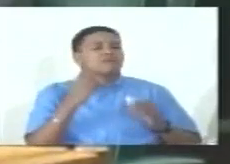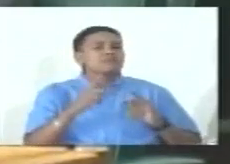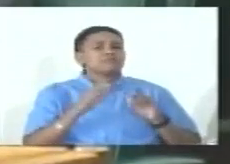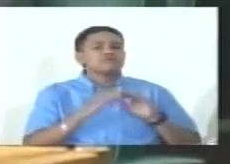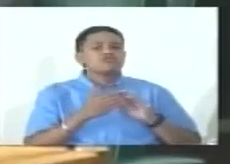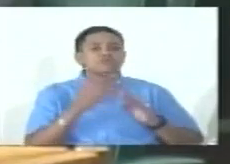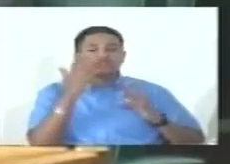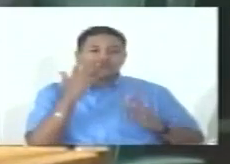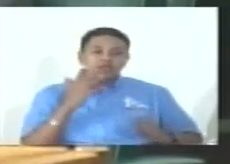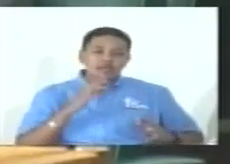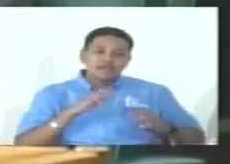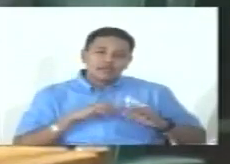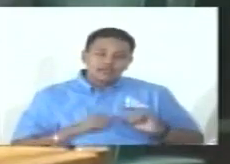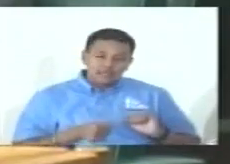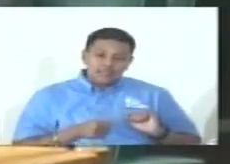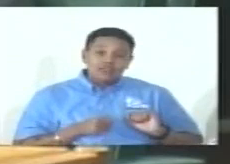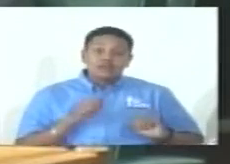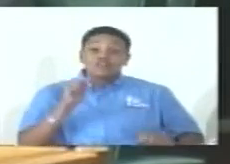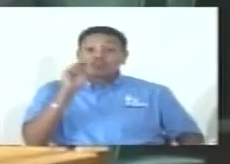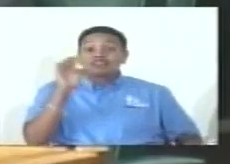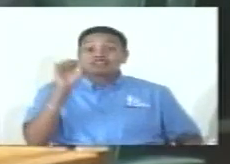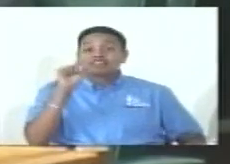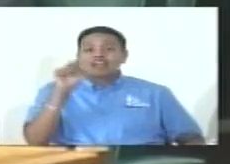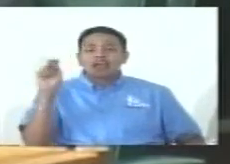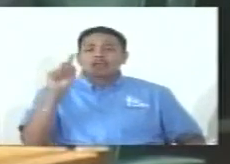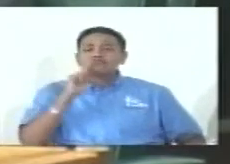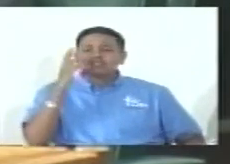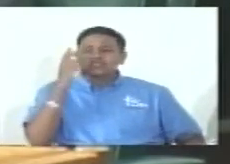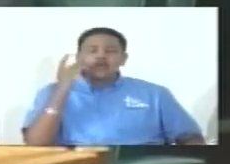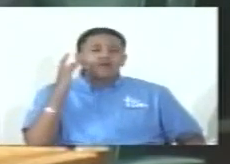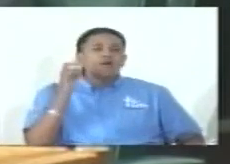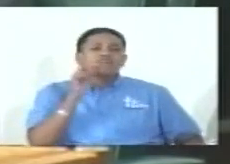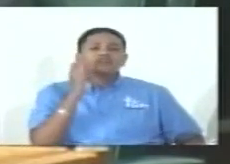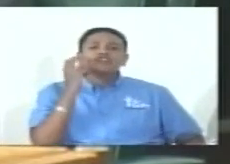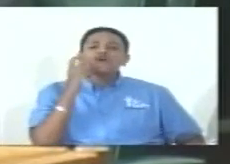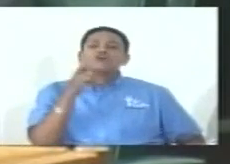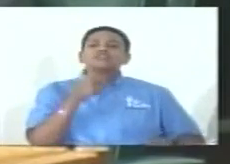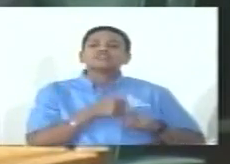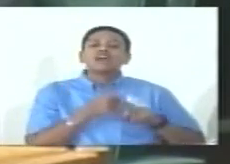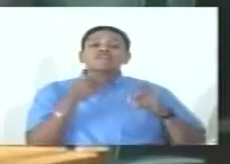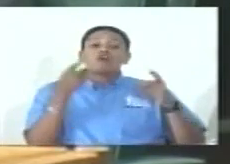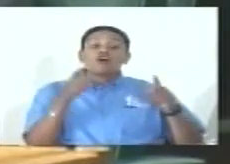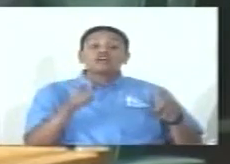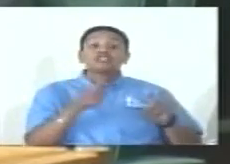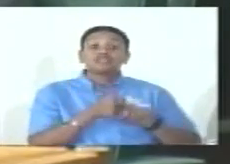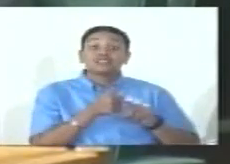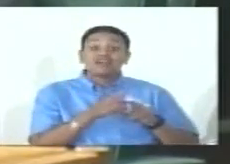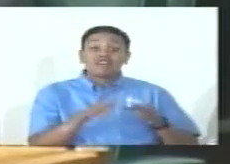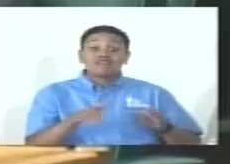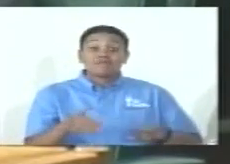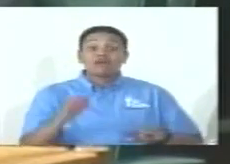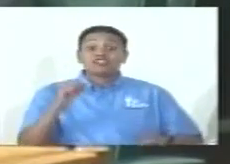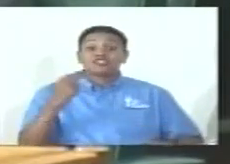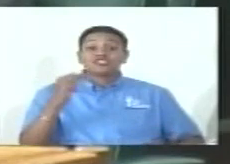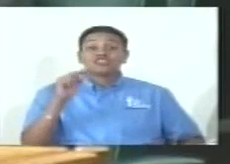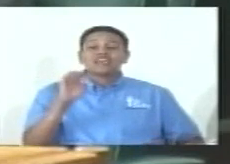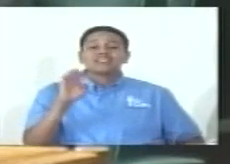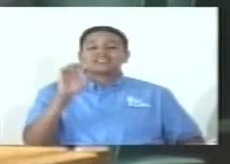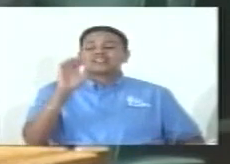of bereavement. That's because there is no doubt that the occasion of the passing of Shahine Elizabeth